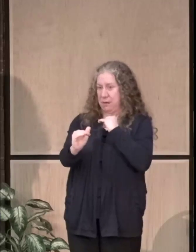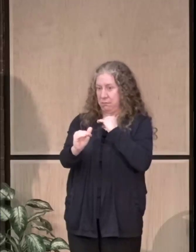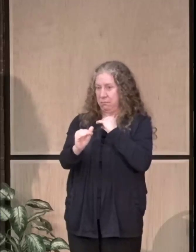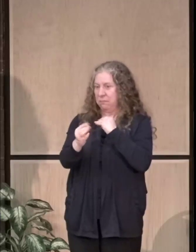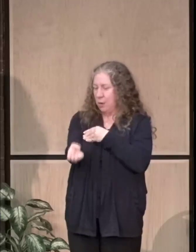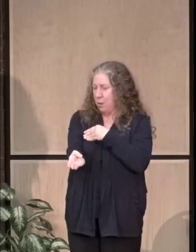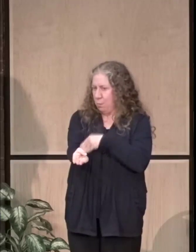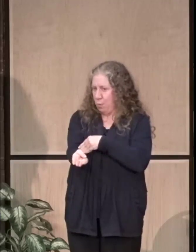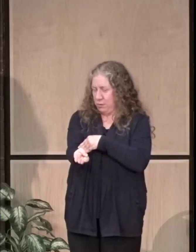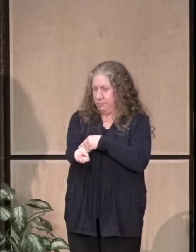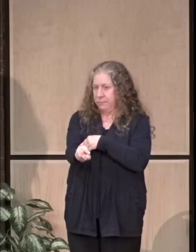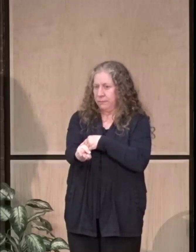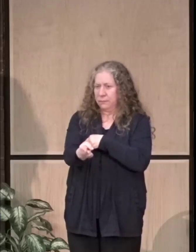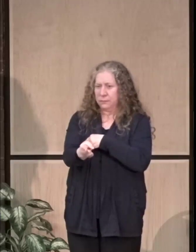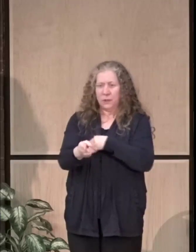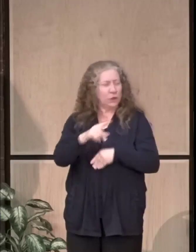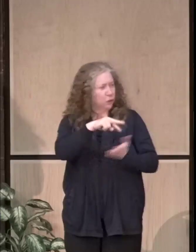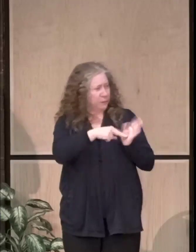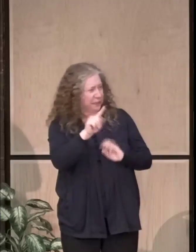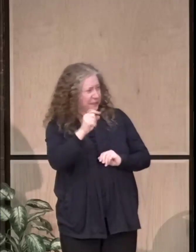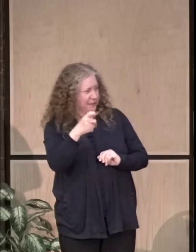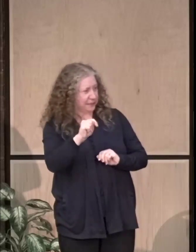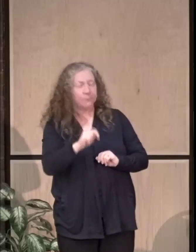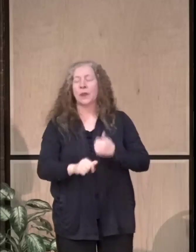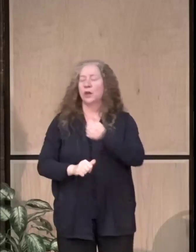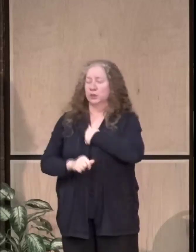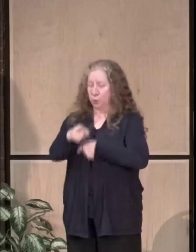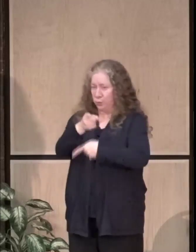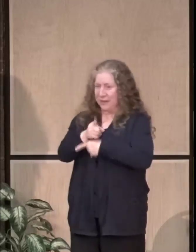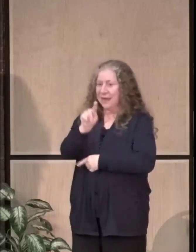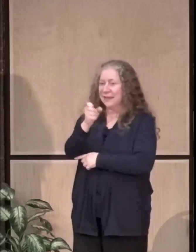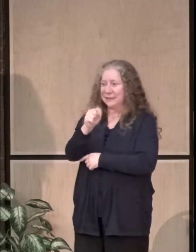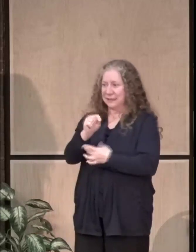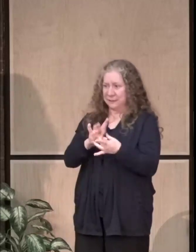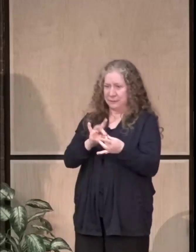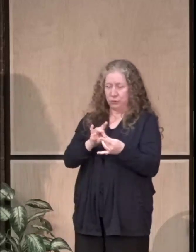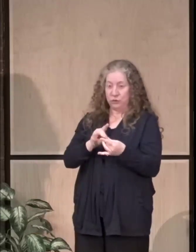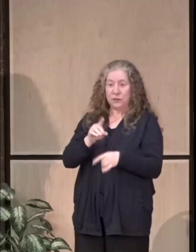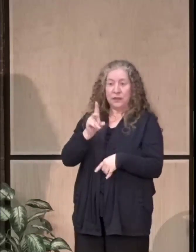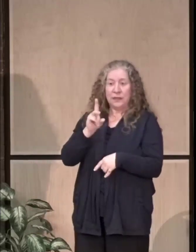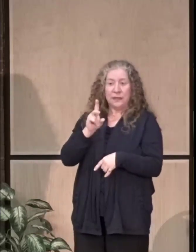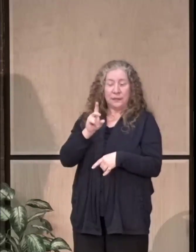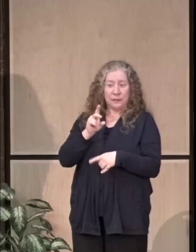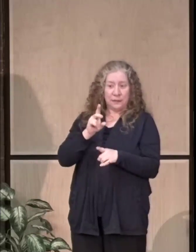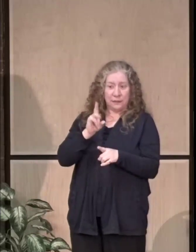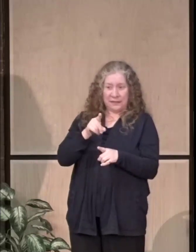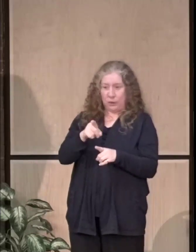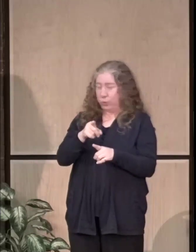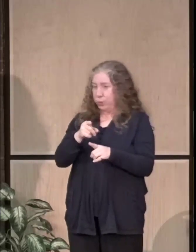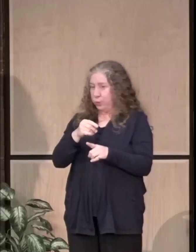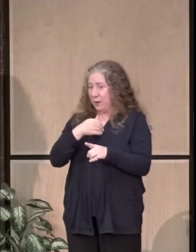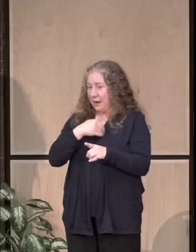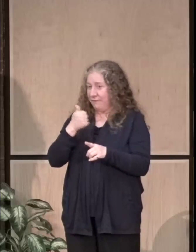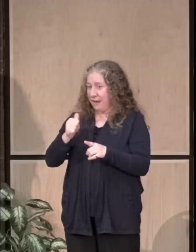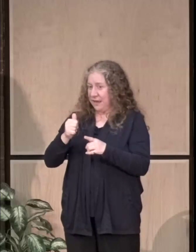from Sergeant Hodgson. The text message? Yeah, the text, sorry. Yes. Did you ever speak with Hodgson about that any time before